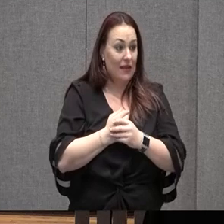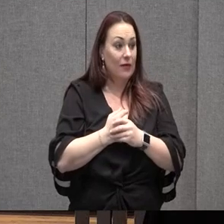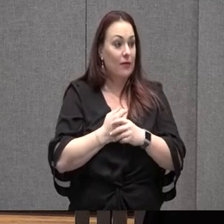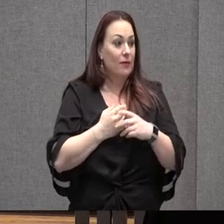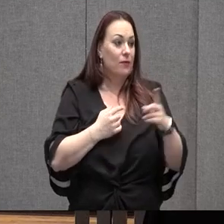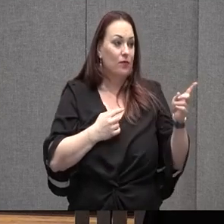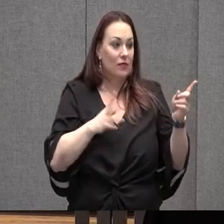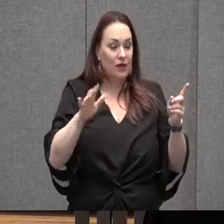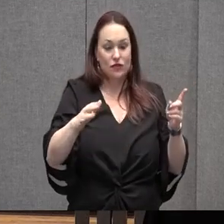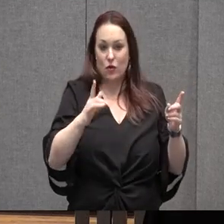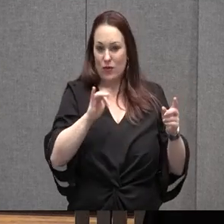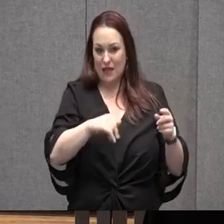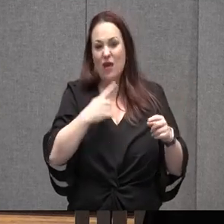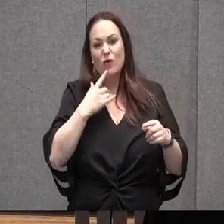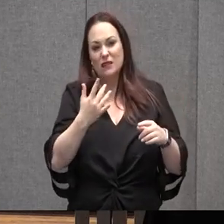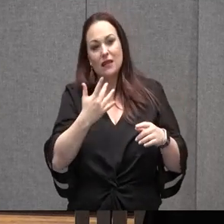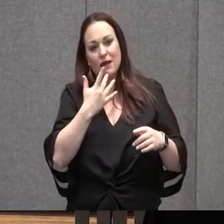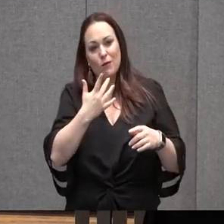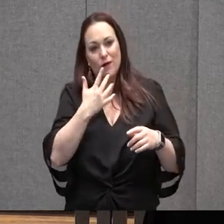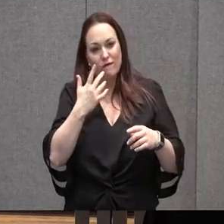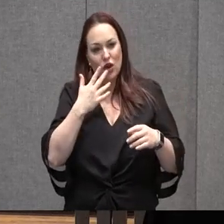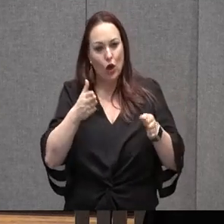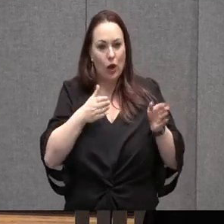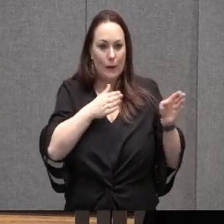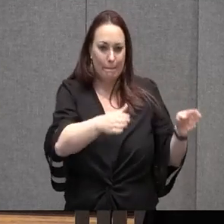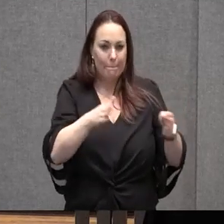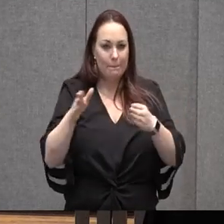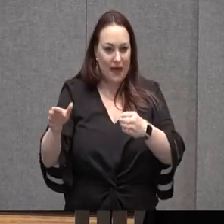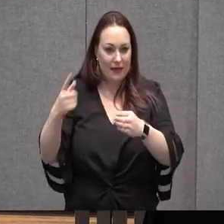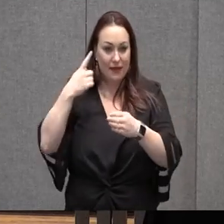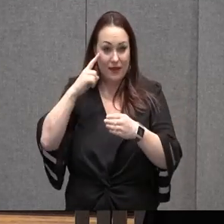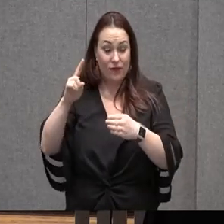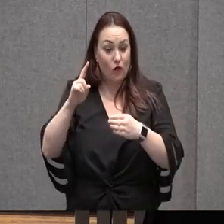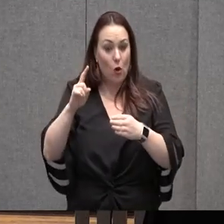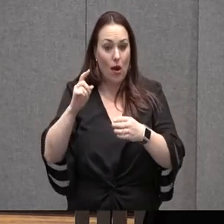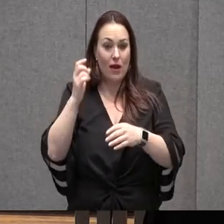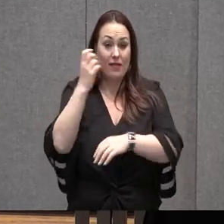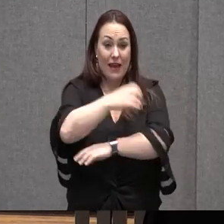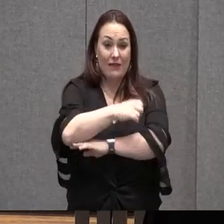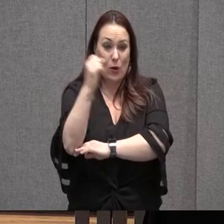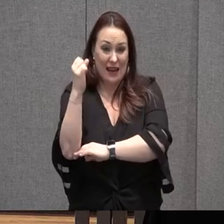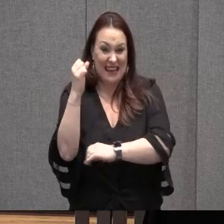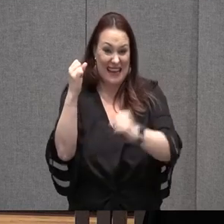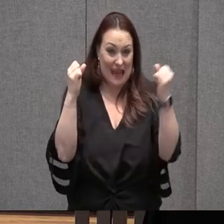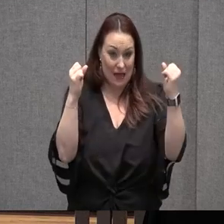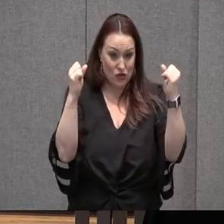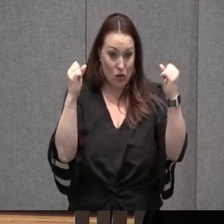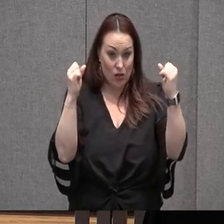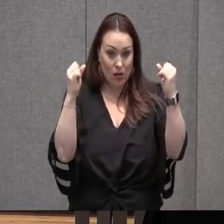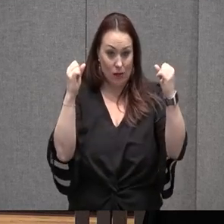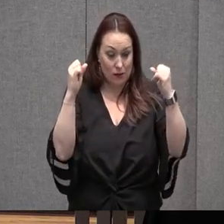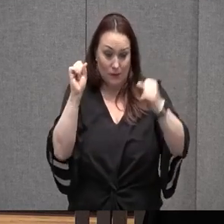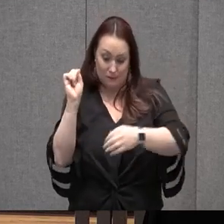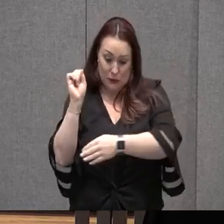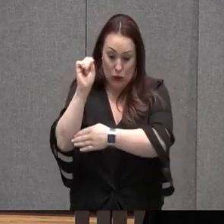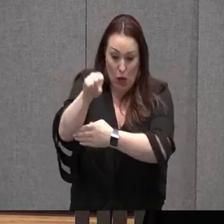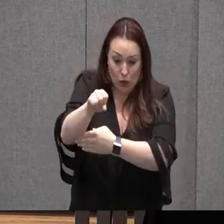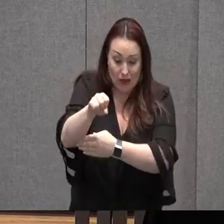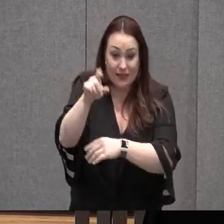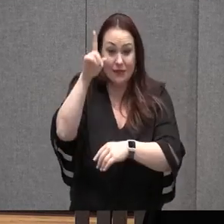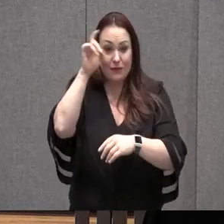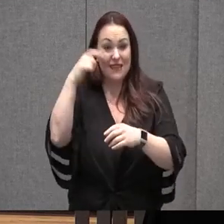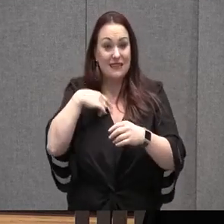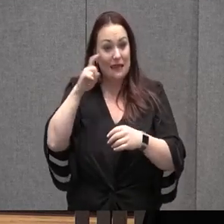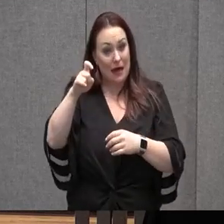these were the preferred method mm-hmm. for castle right. conquest, right? Because they